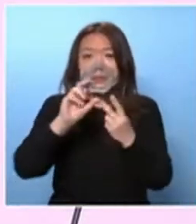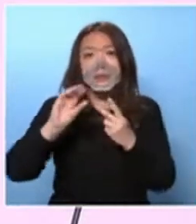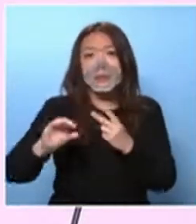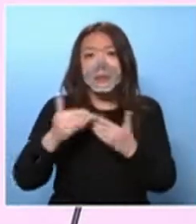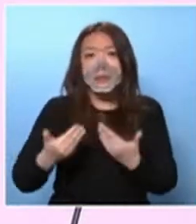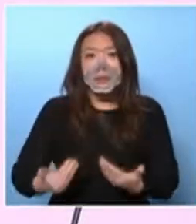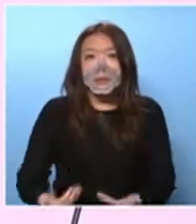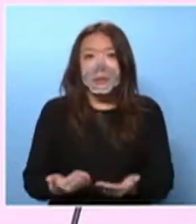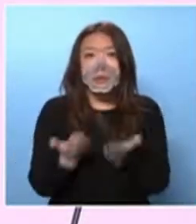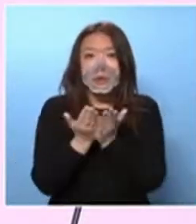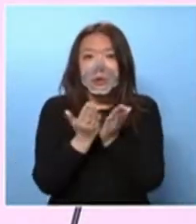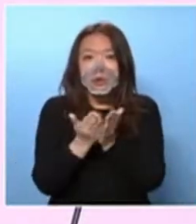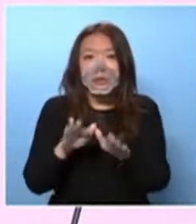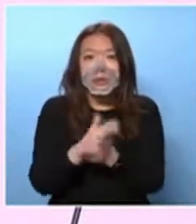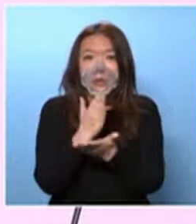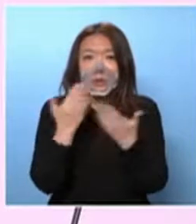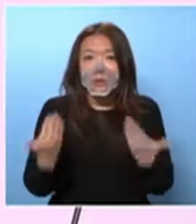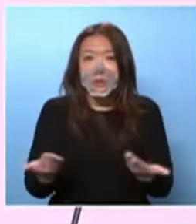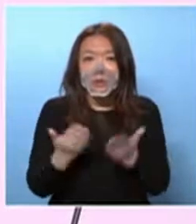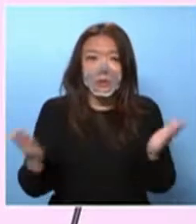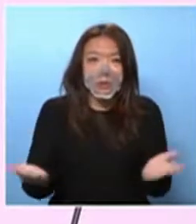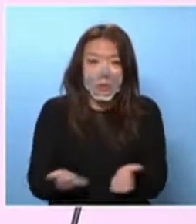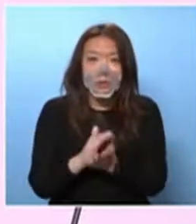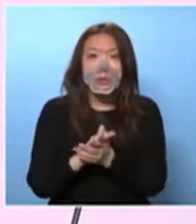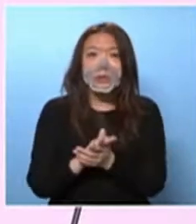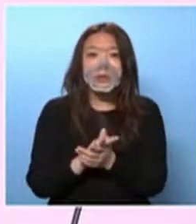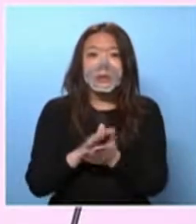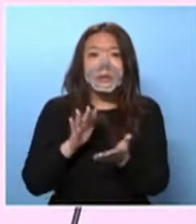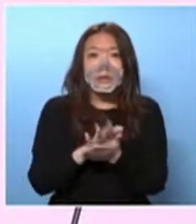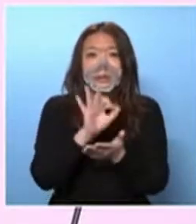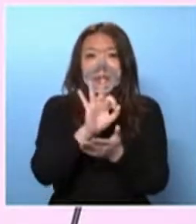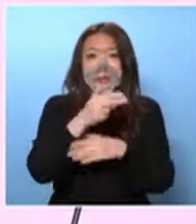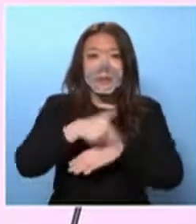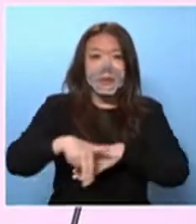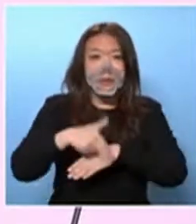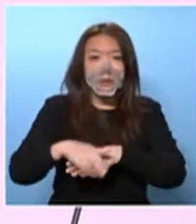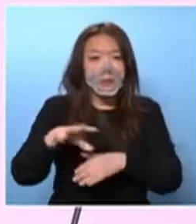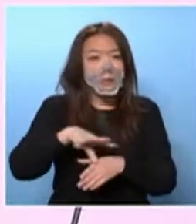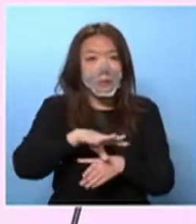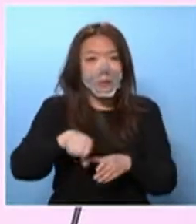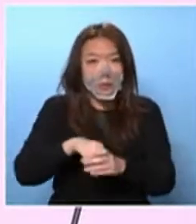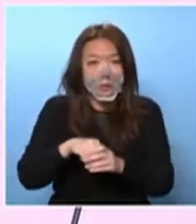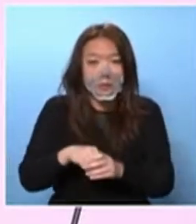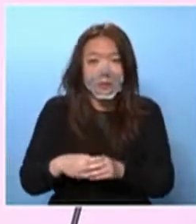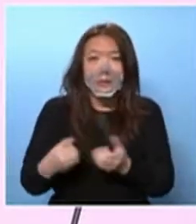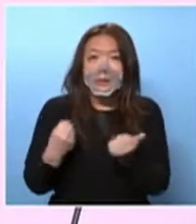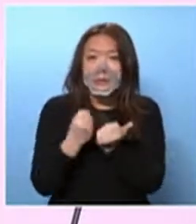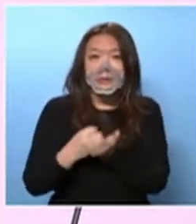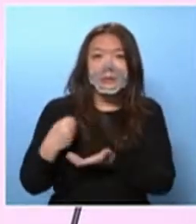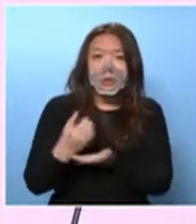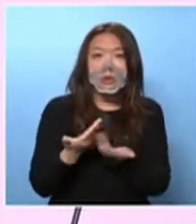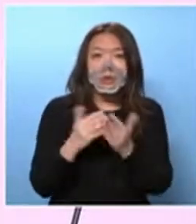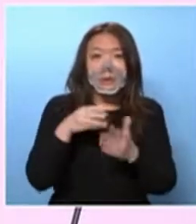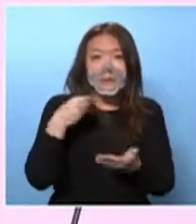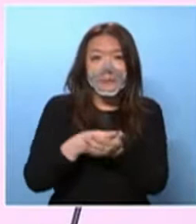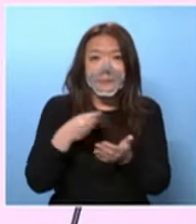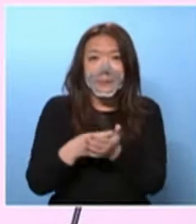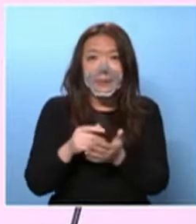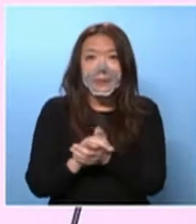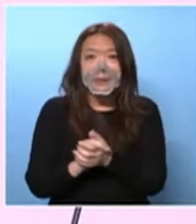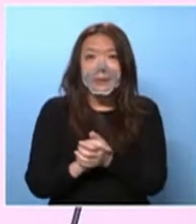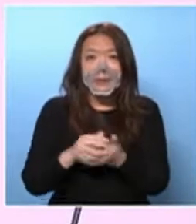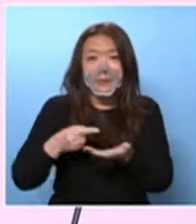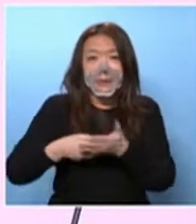aside $2 billion to launch a 3-year program starting from this school year. under which subsidies will be provided to schools